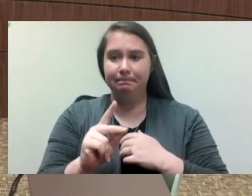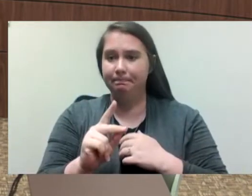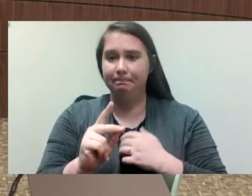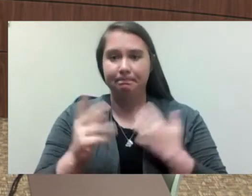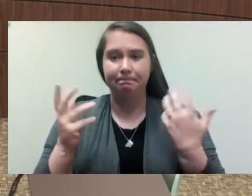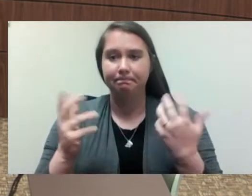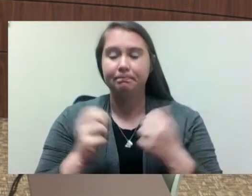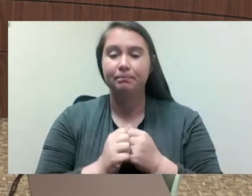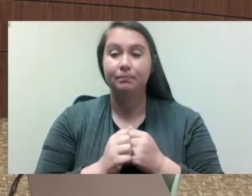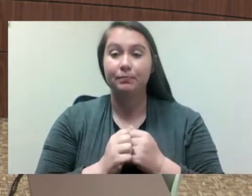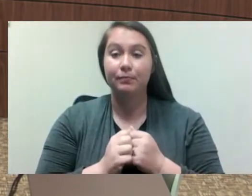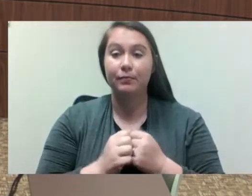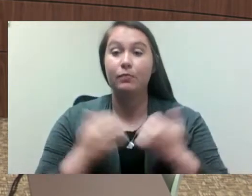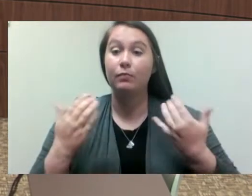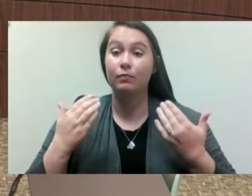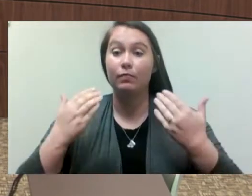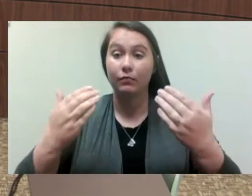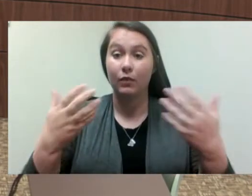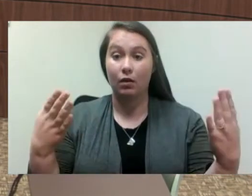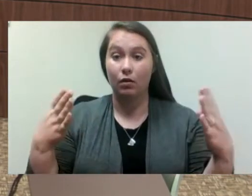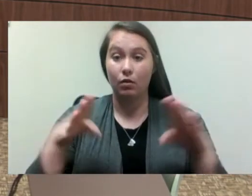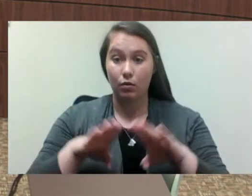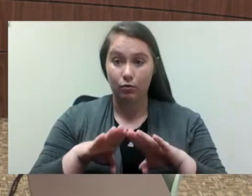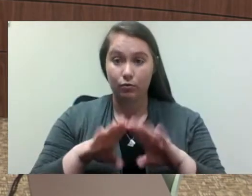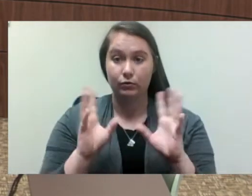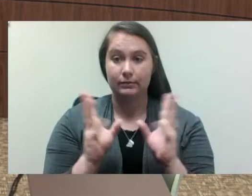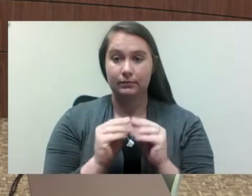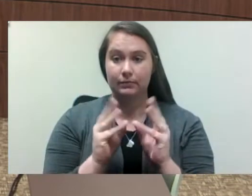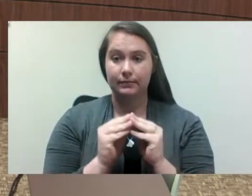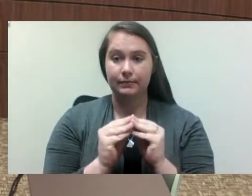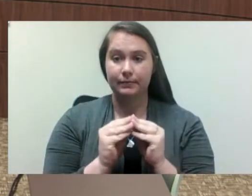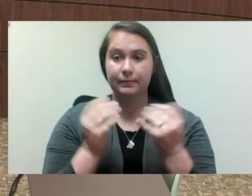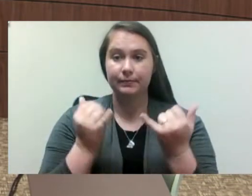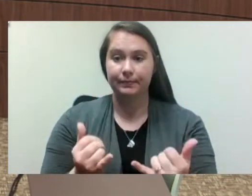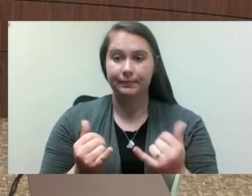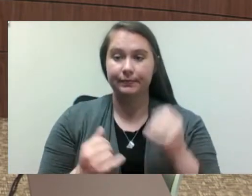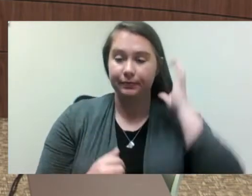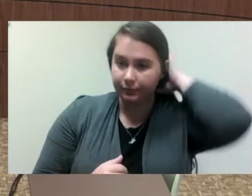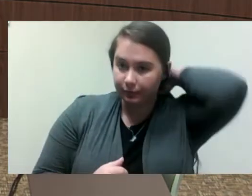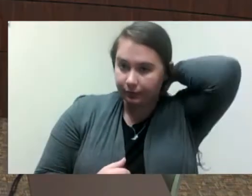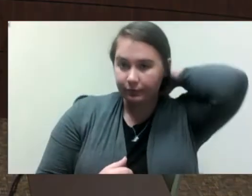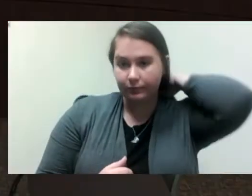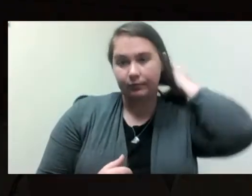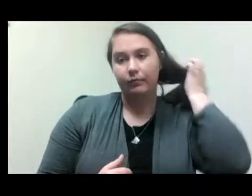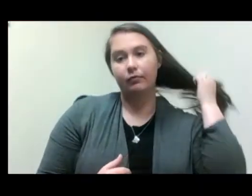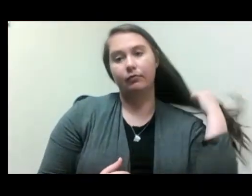So with that, we will close the meeting at this time.